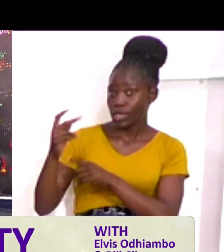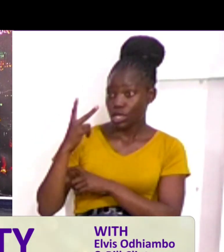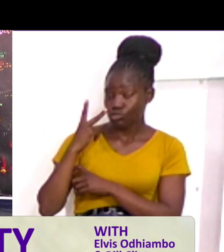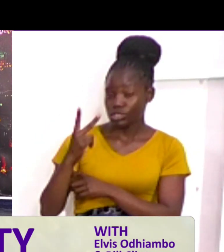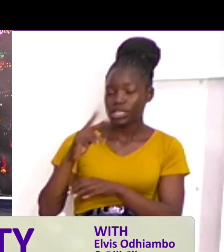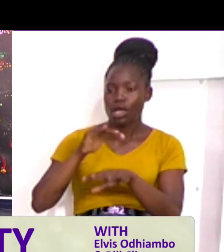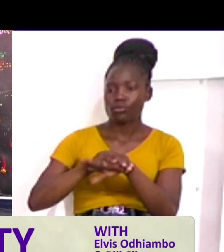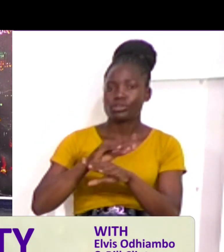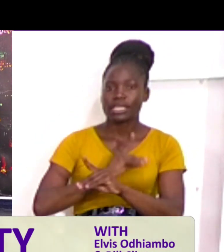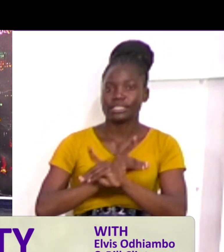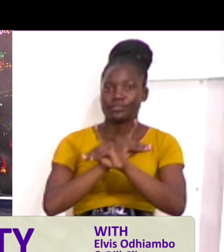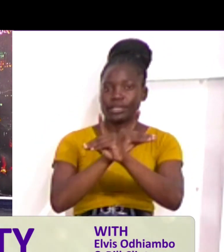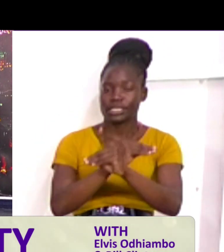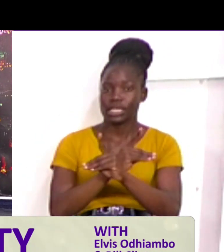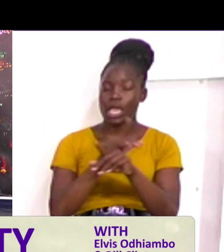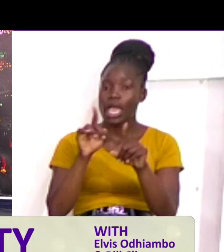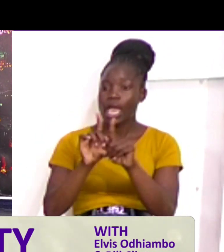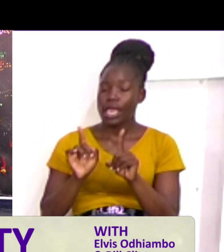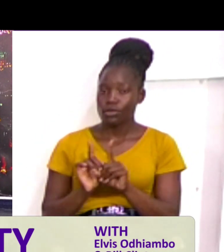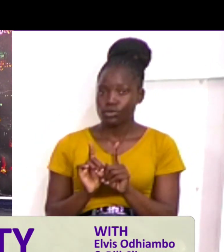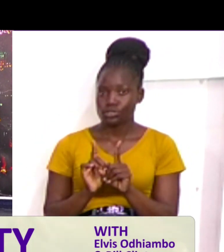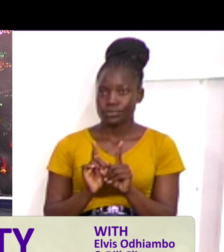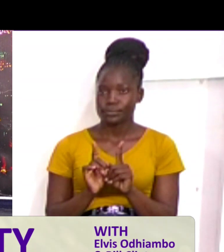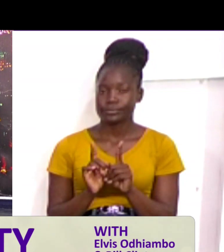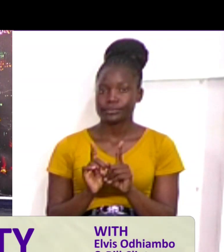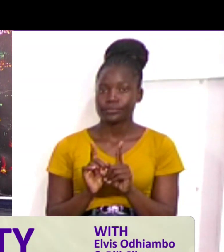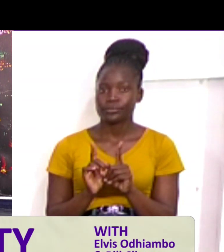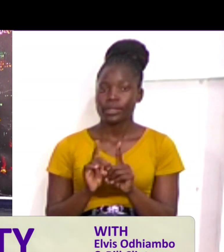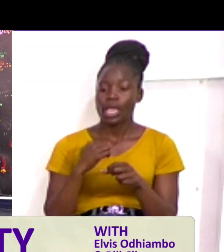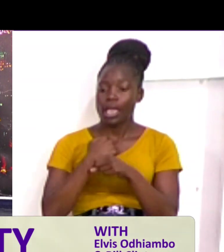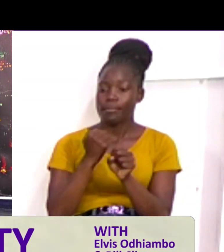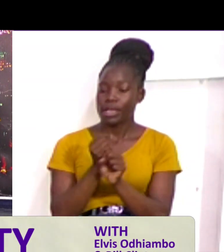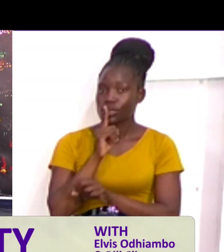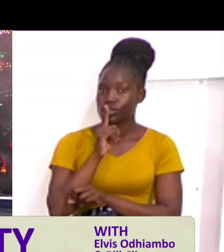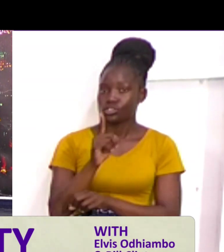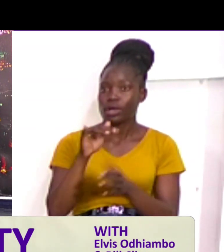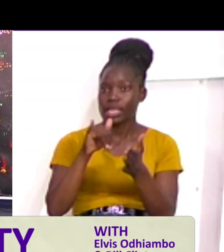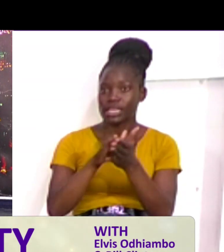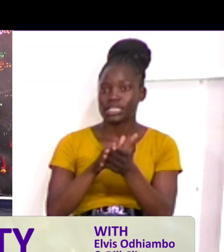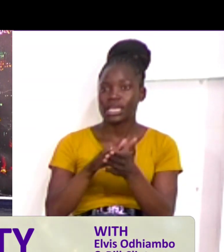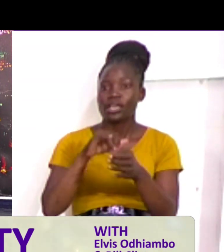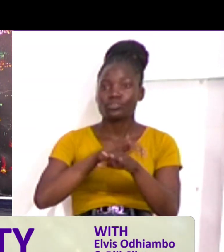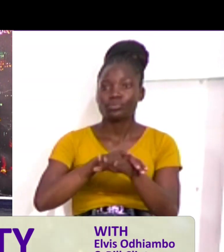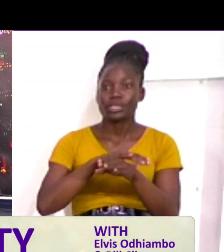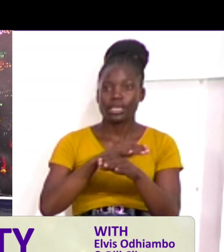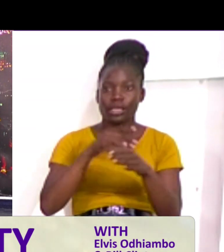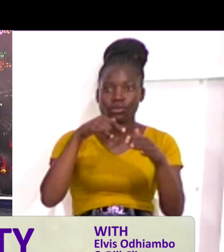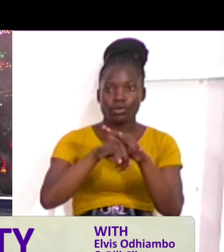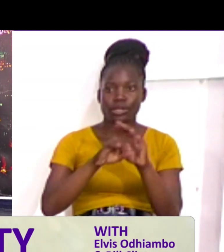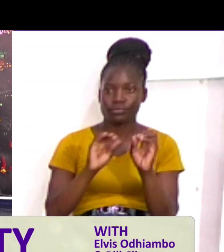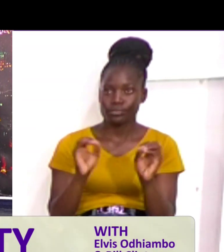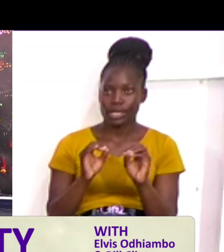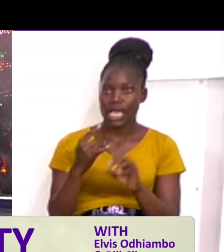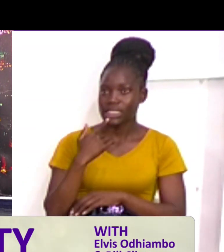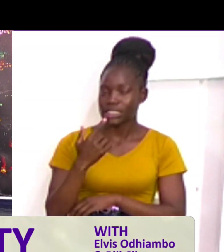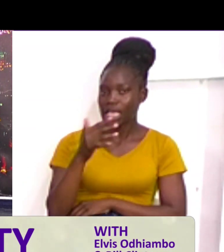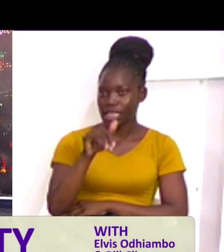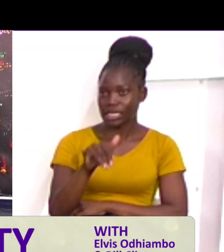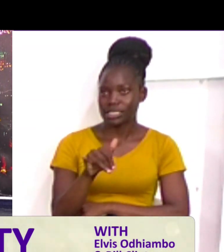at defending. They are good at least making sure they don't concede a lot of goals. Right. So I could say